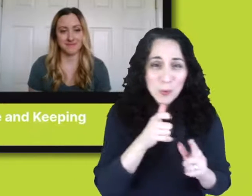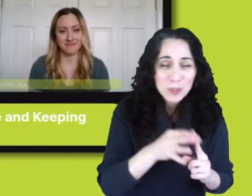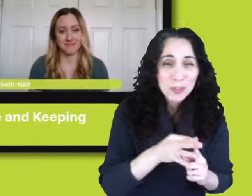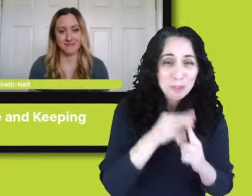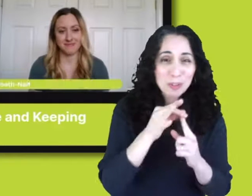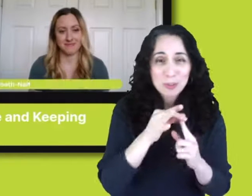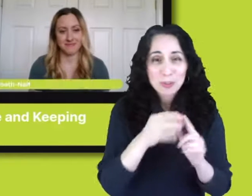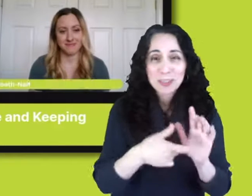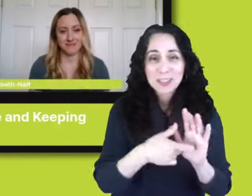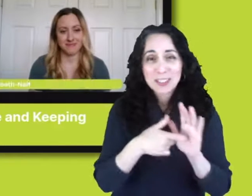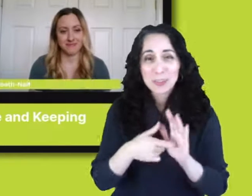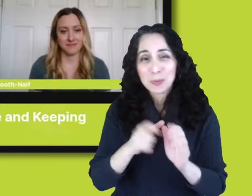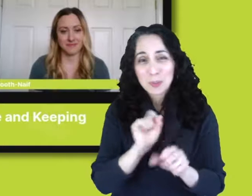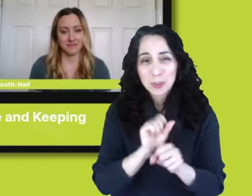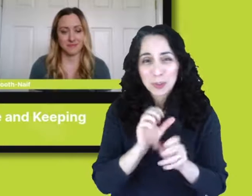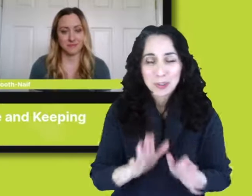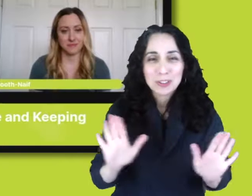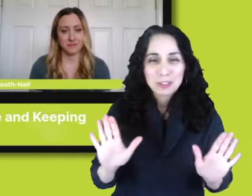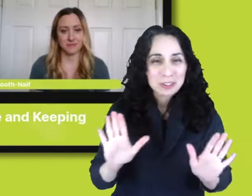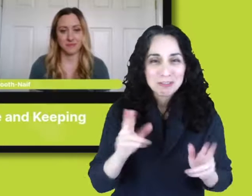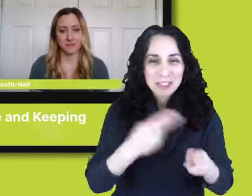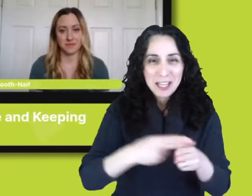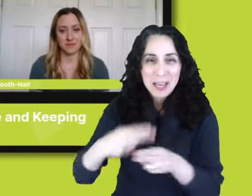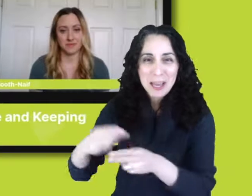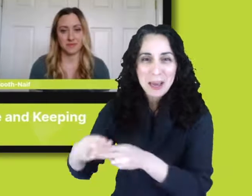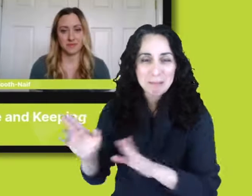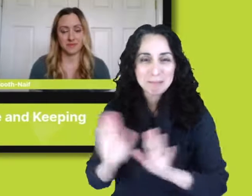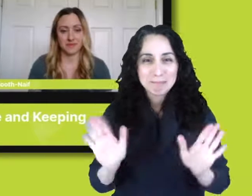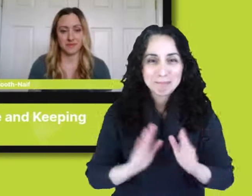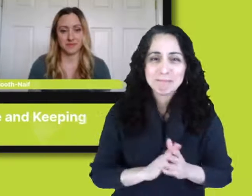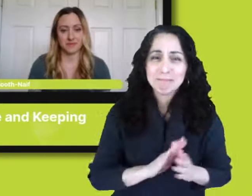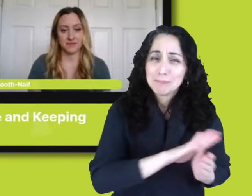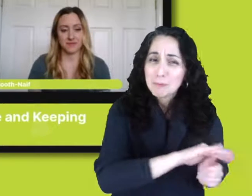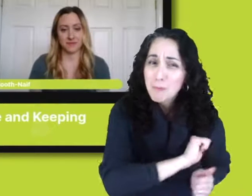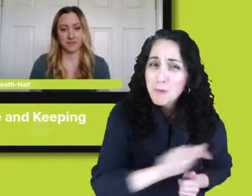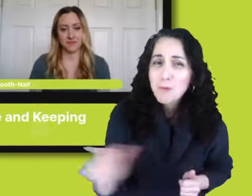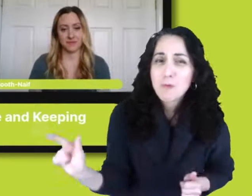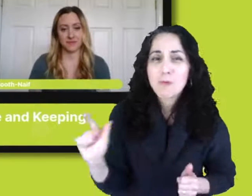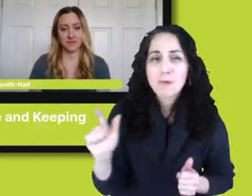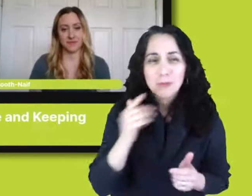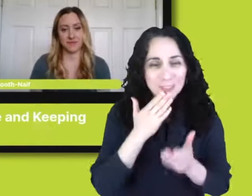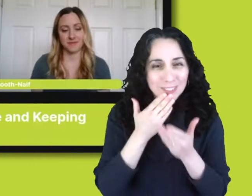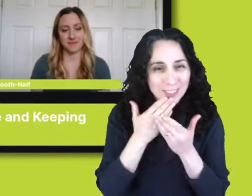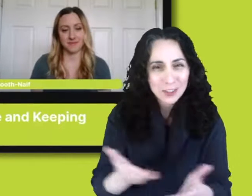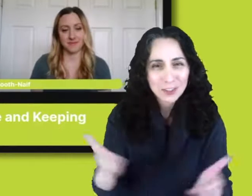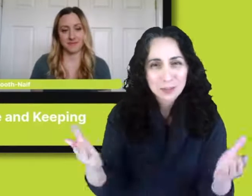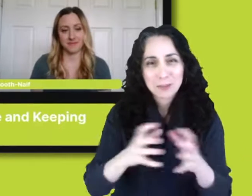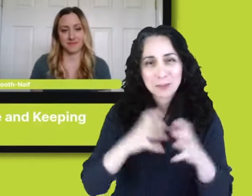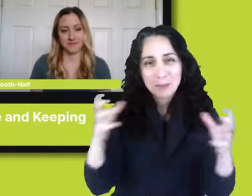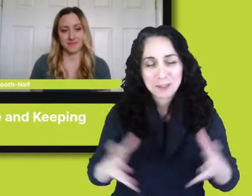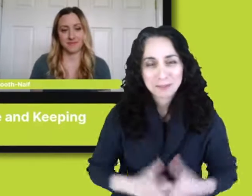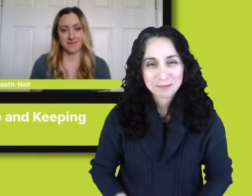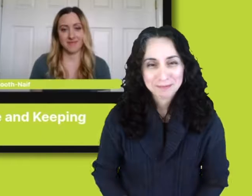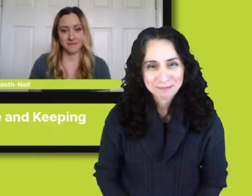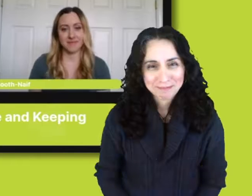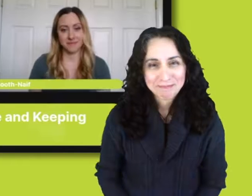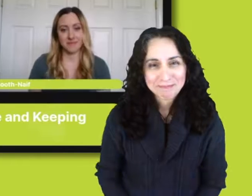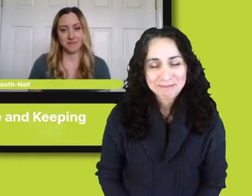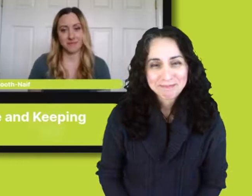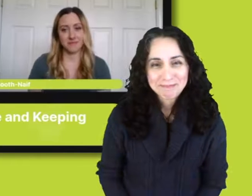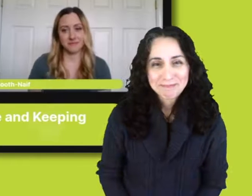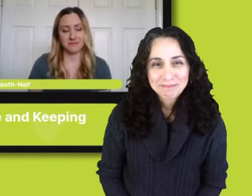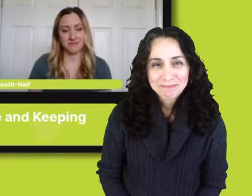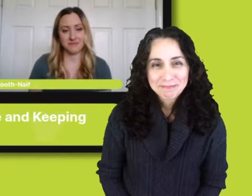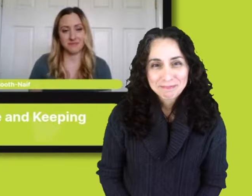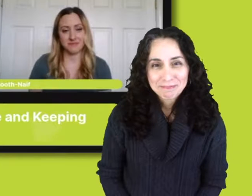to avoid that. But again, we love you guys and we respect you guys, and thank you so much. So